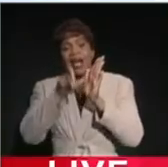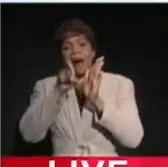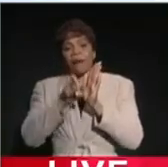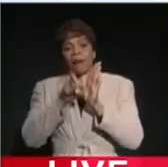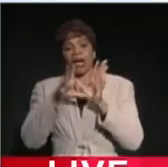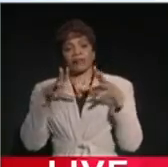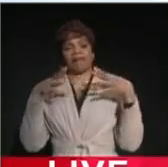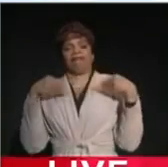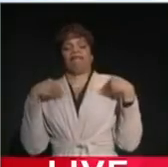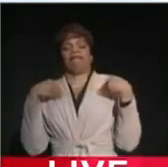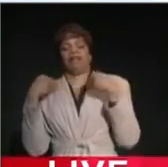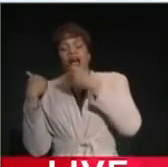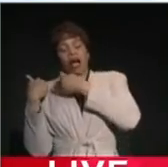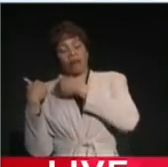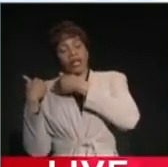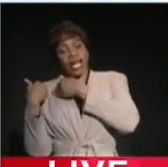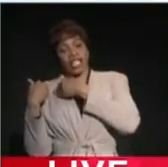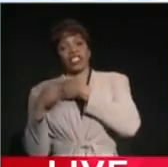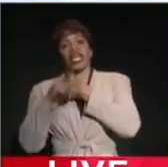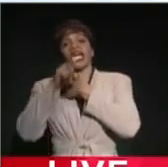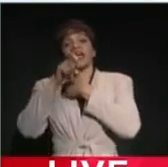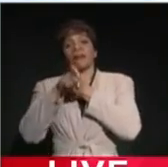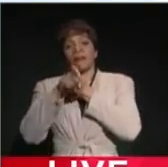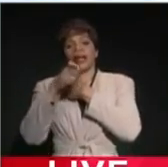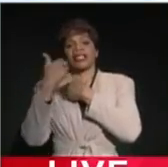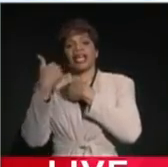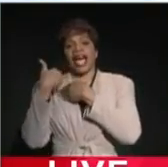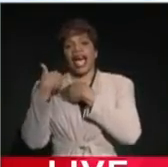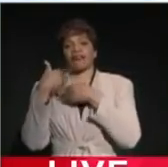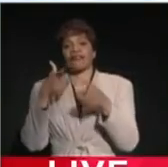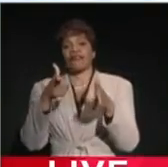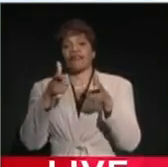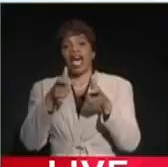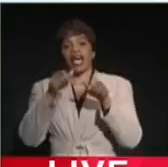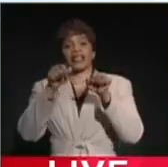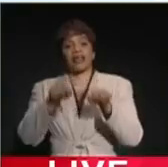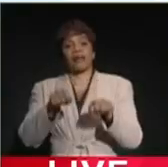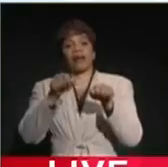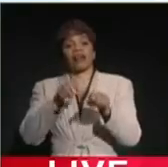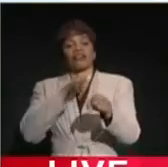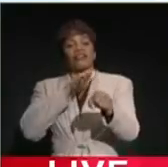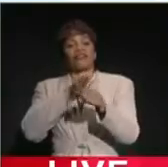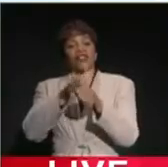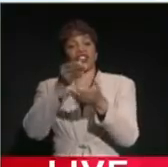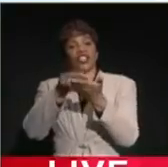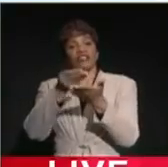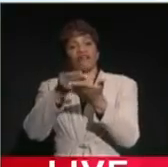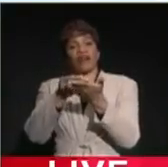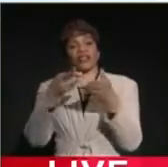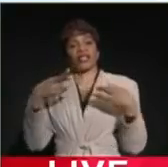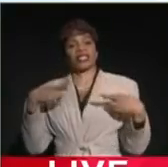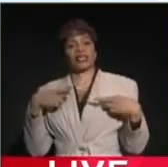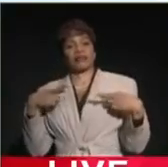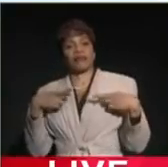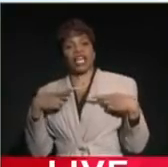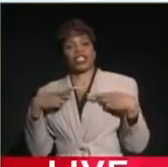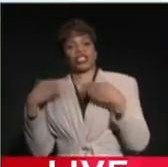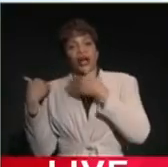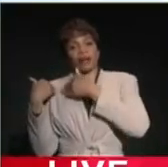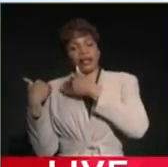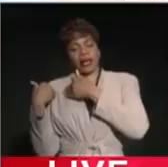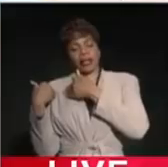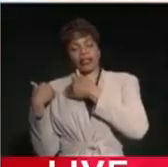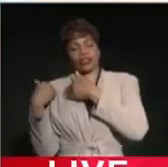its obligations. It must get as fast as possible to fully funding its pension obligations. We're a